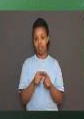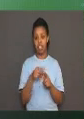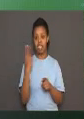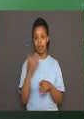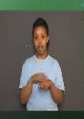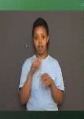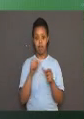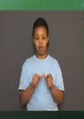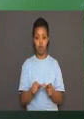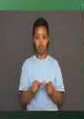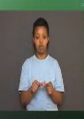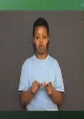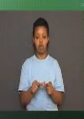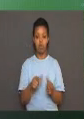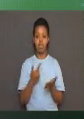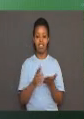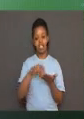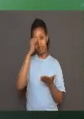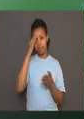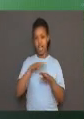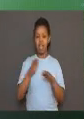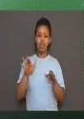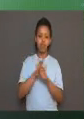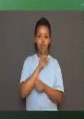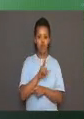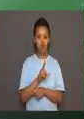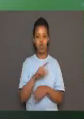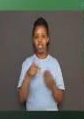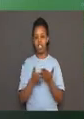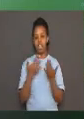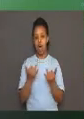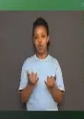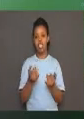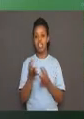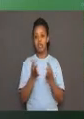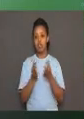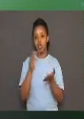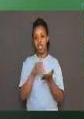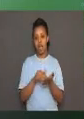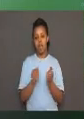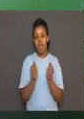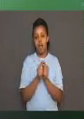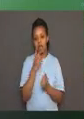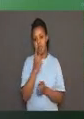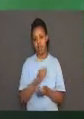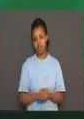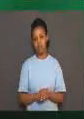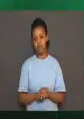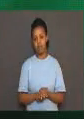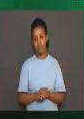used often throughout this lesson, so let us review their definitions together.